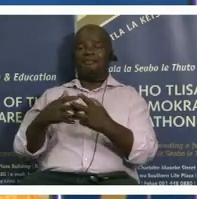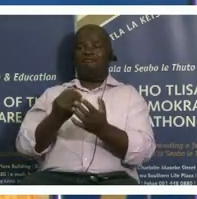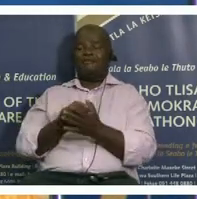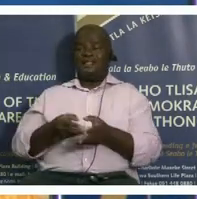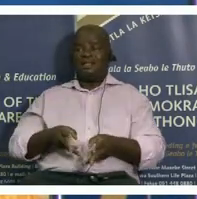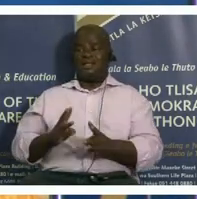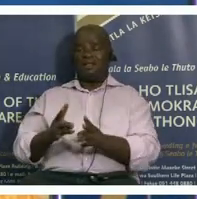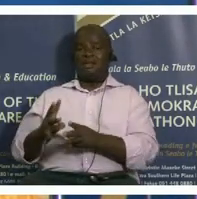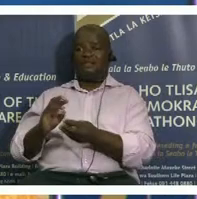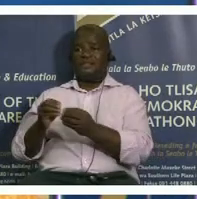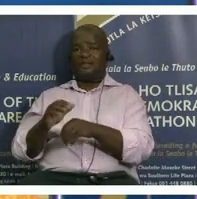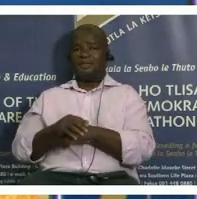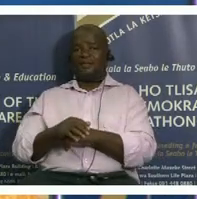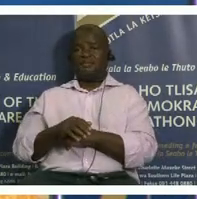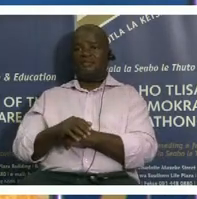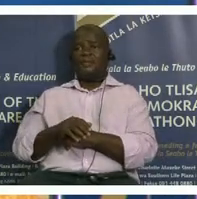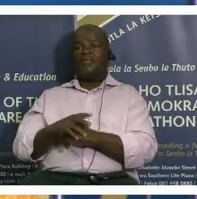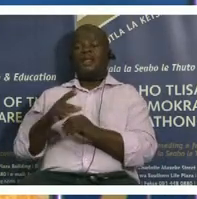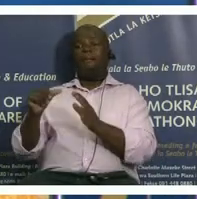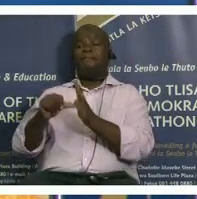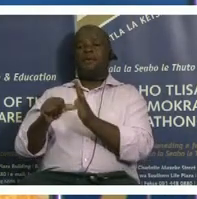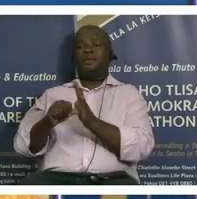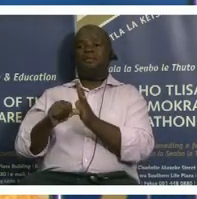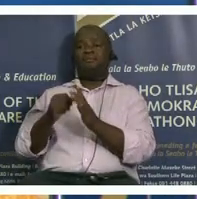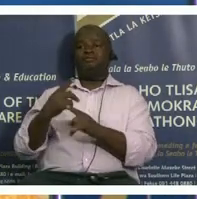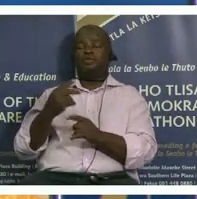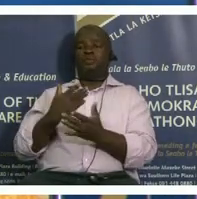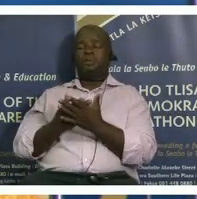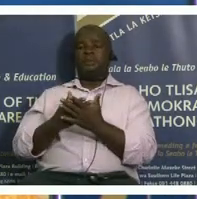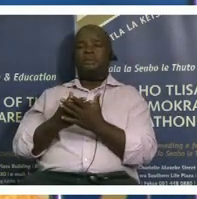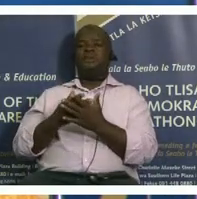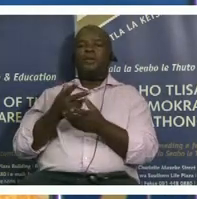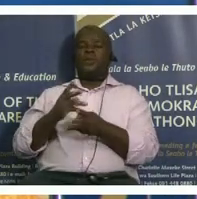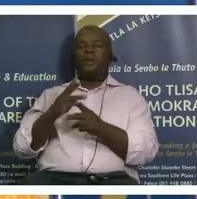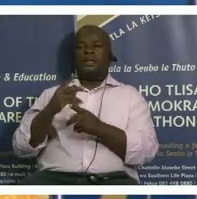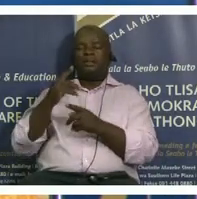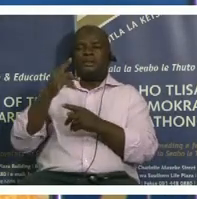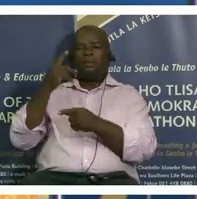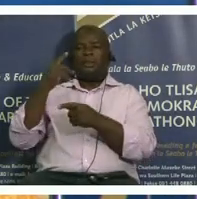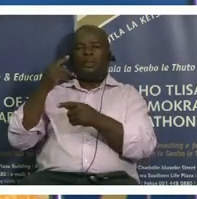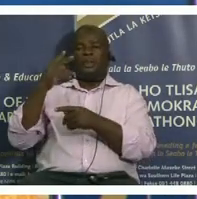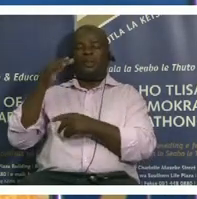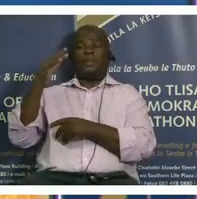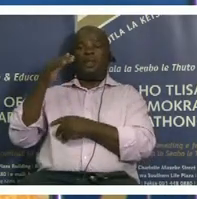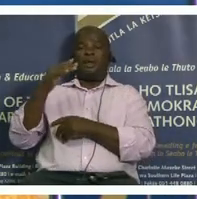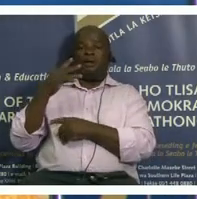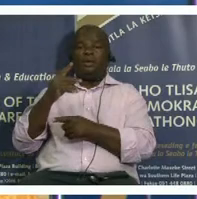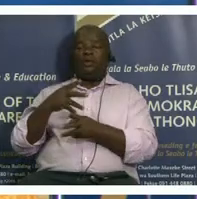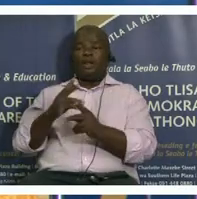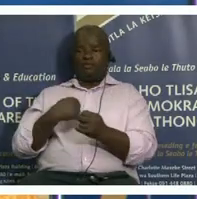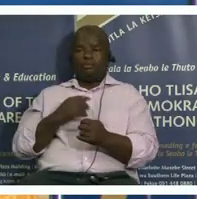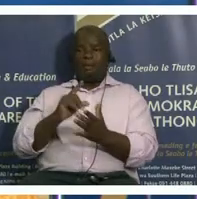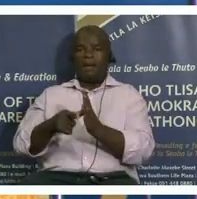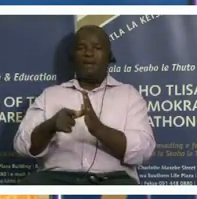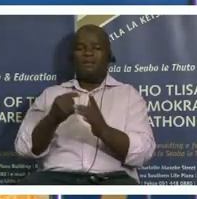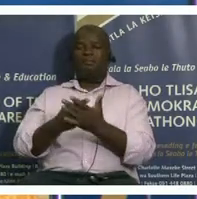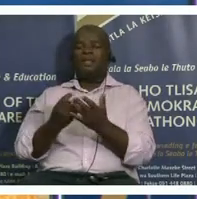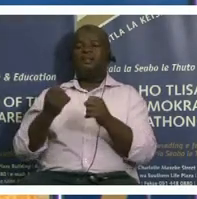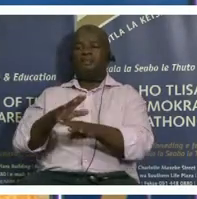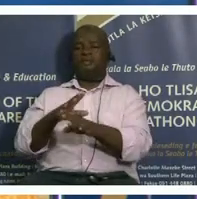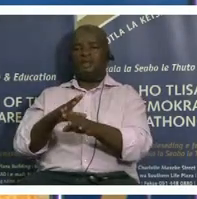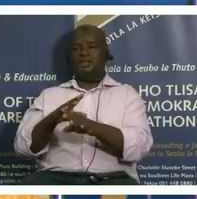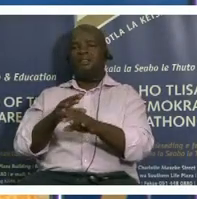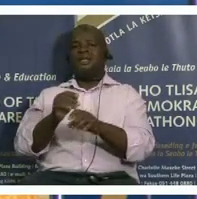is time for a fundamental and comprehensive rethink of the way in which we plan and implement our